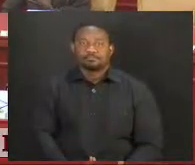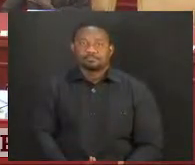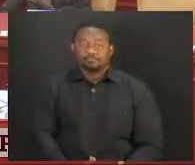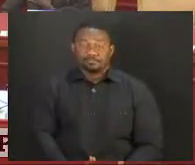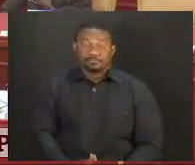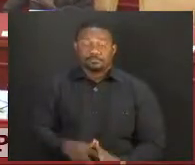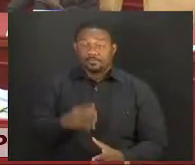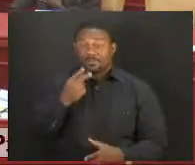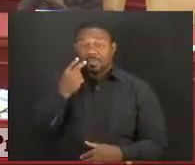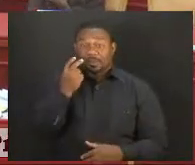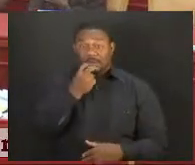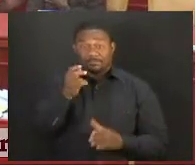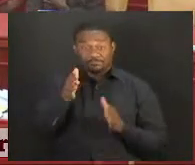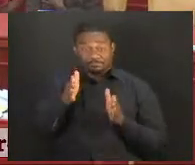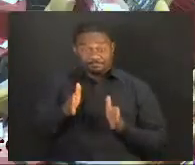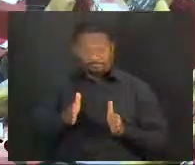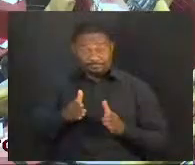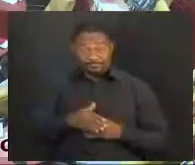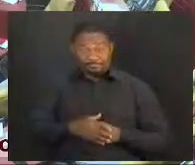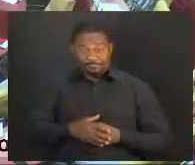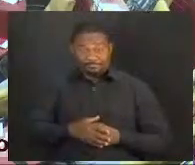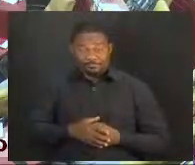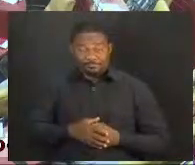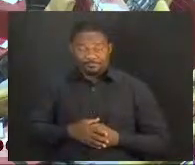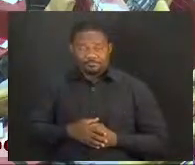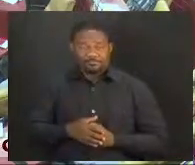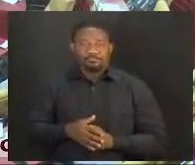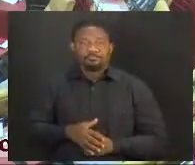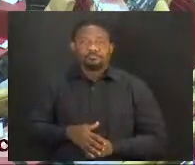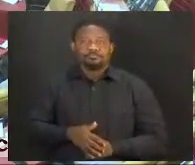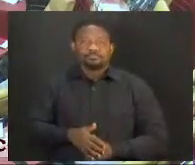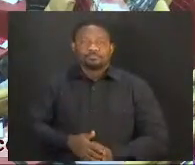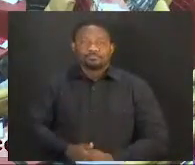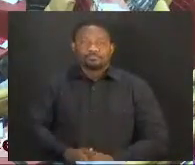Mr. Speaker, Right Honorable Speaker,